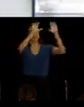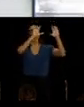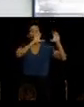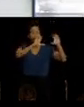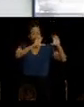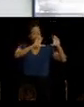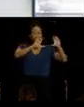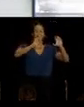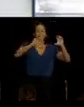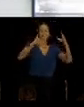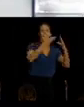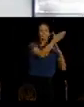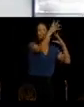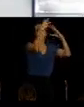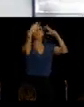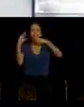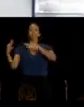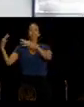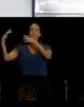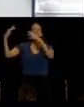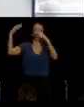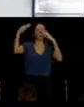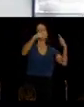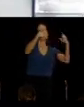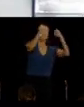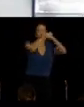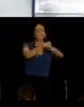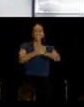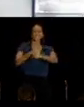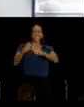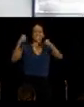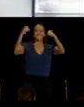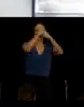stars through the